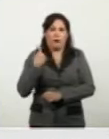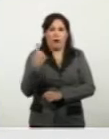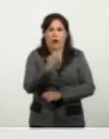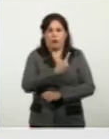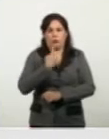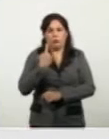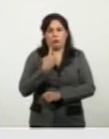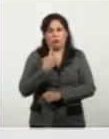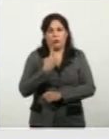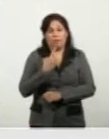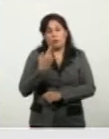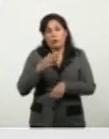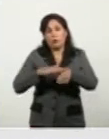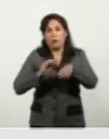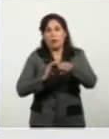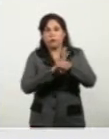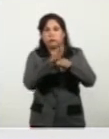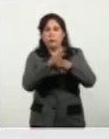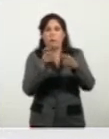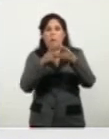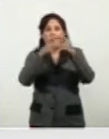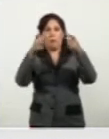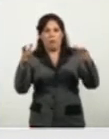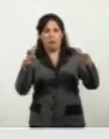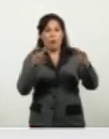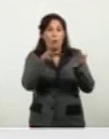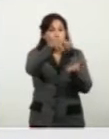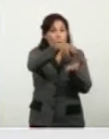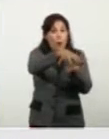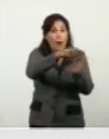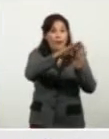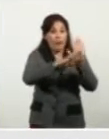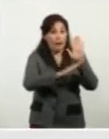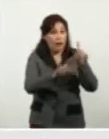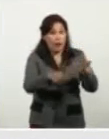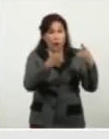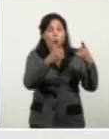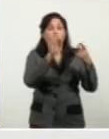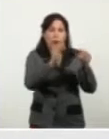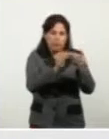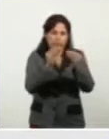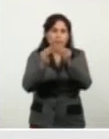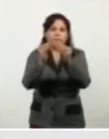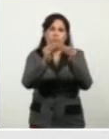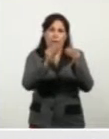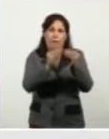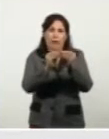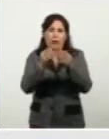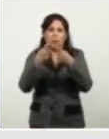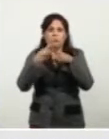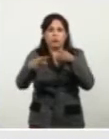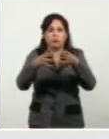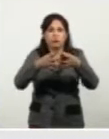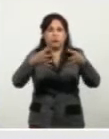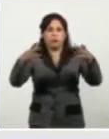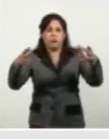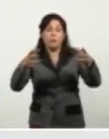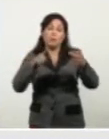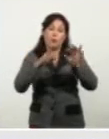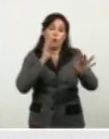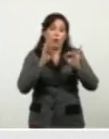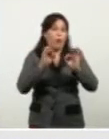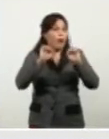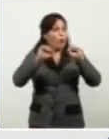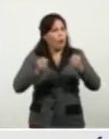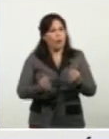were complaining for the permanence of restrictions in place, to have the number of cases that we are reporting